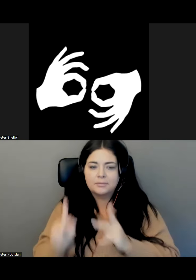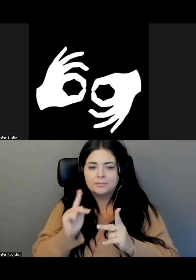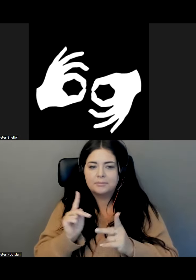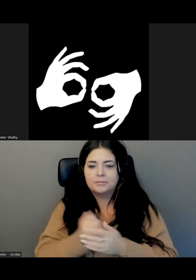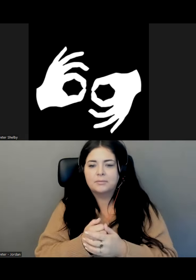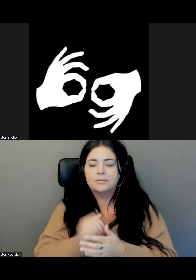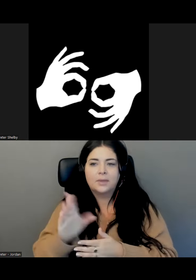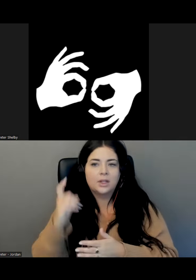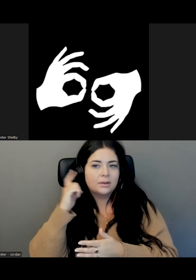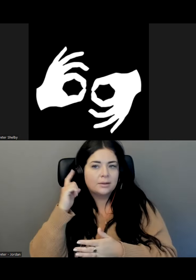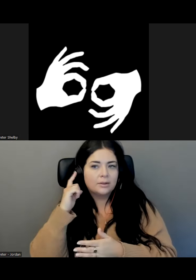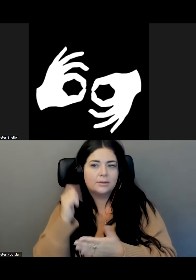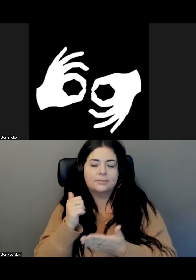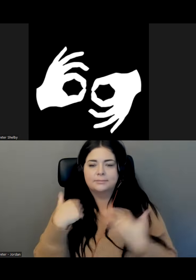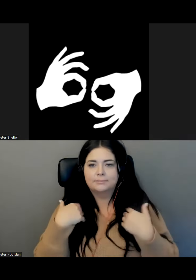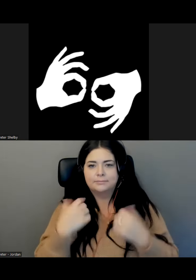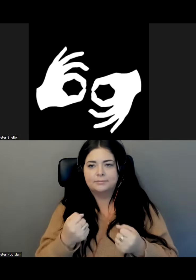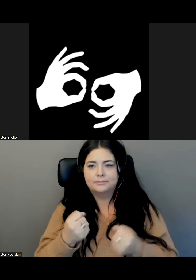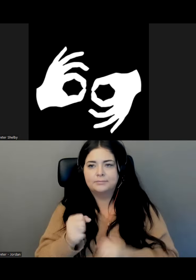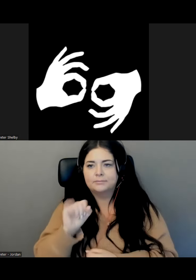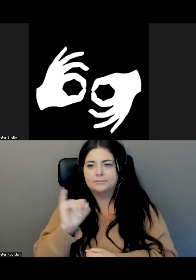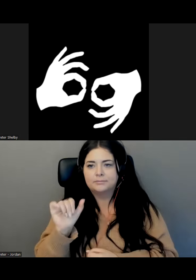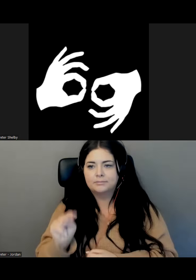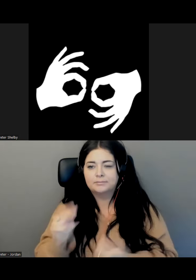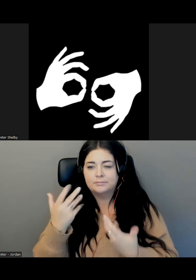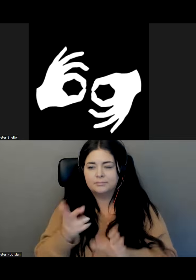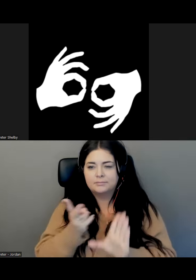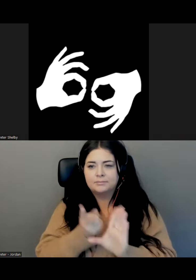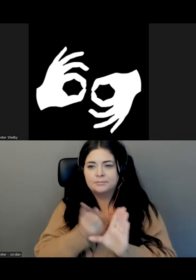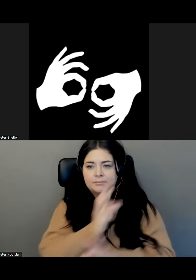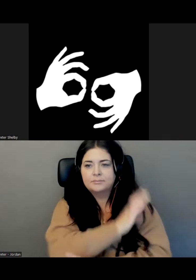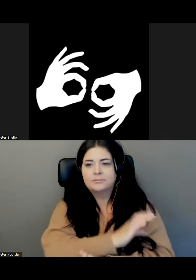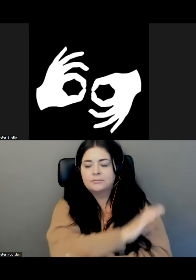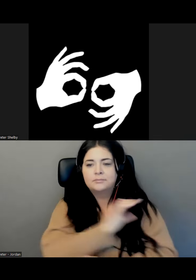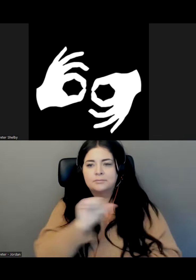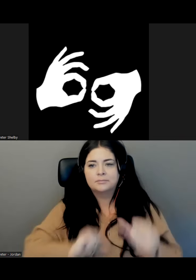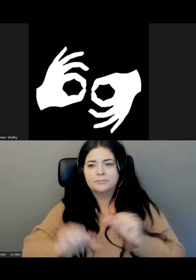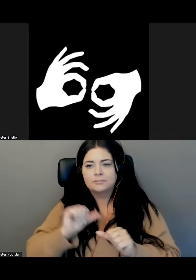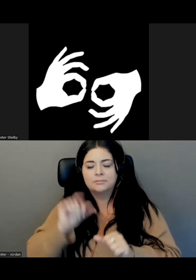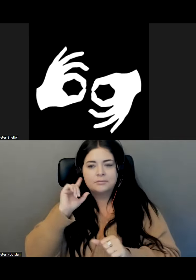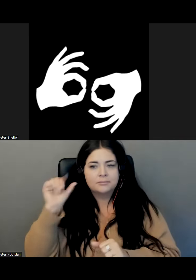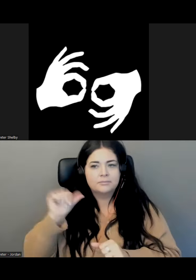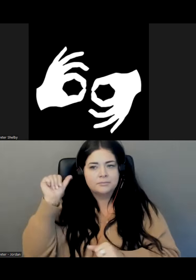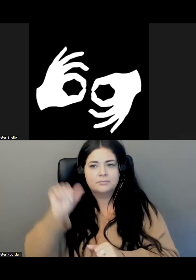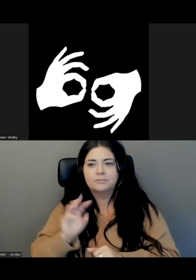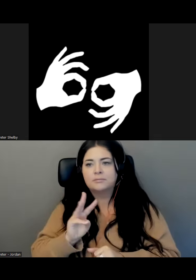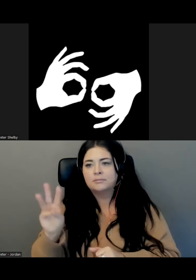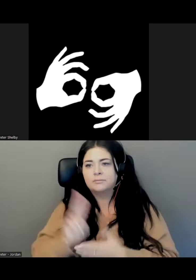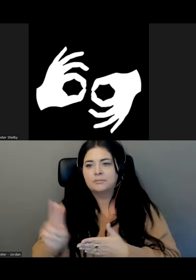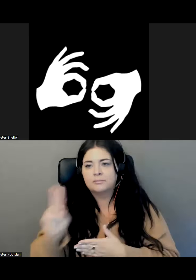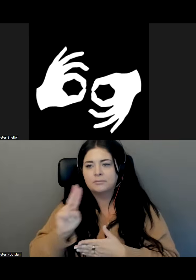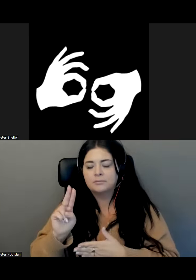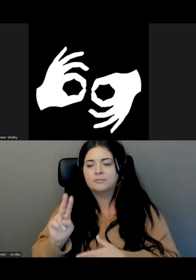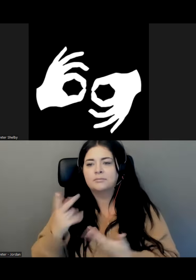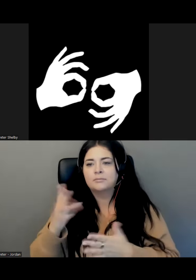their hearing health. Ian completed his Master of Clinical Science in Audiology at Western University in